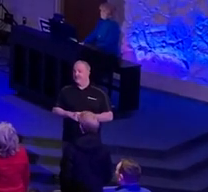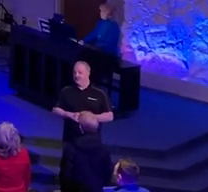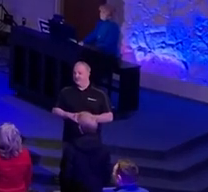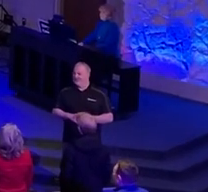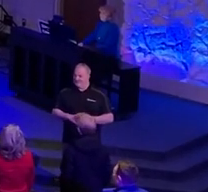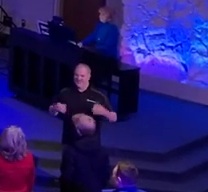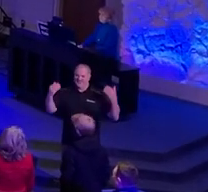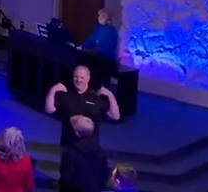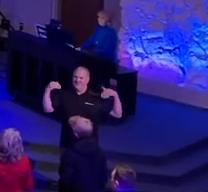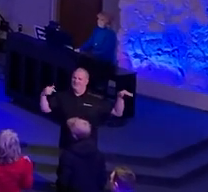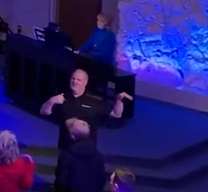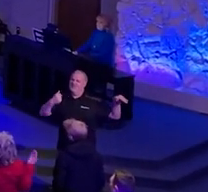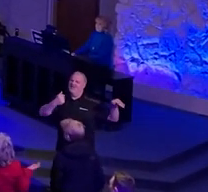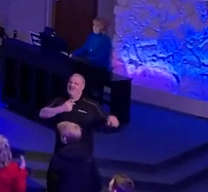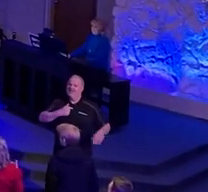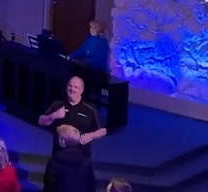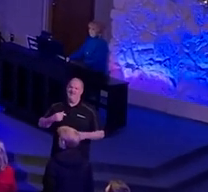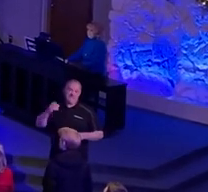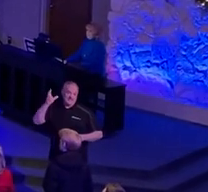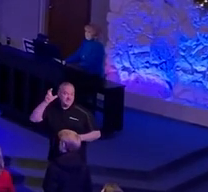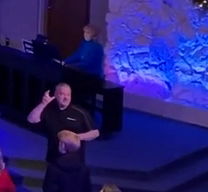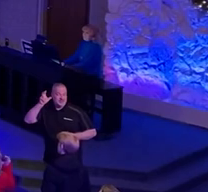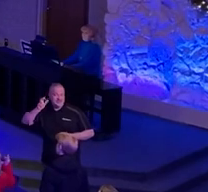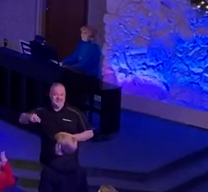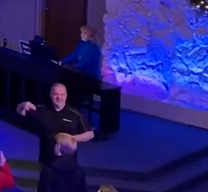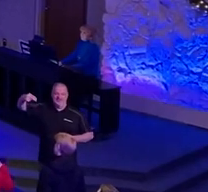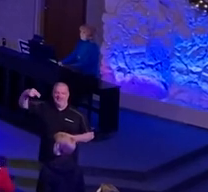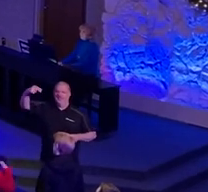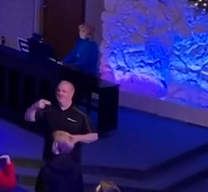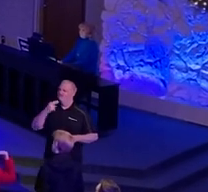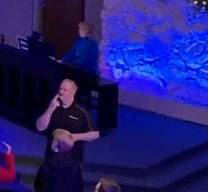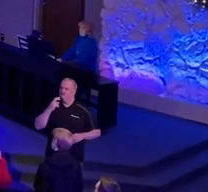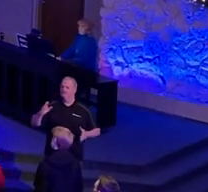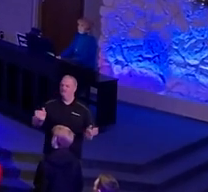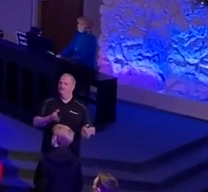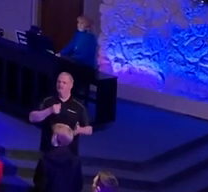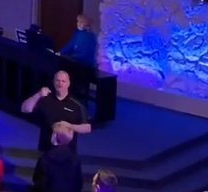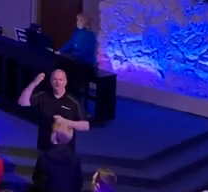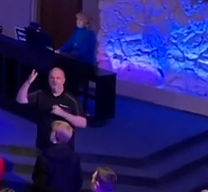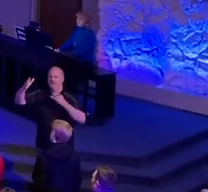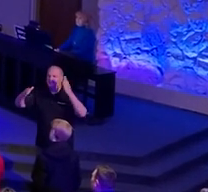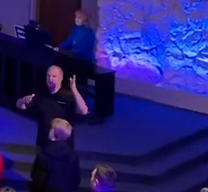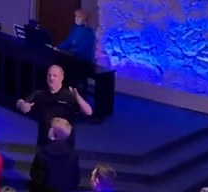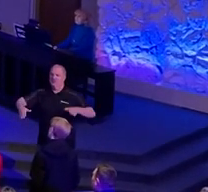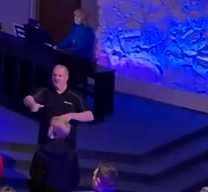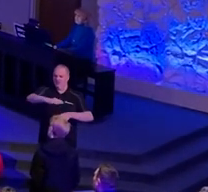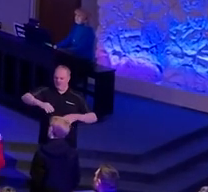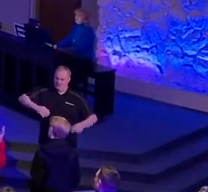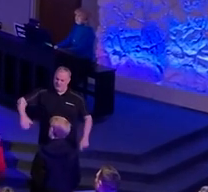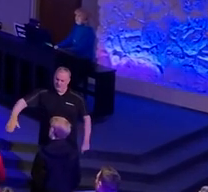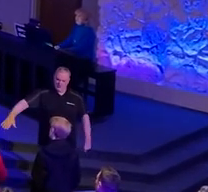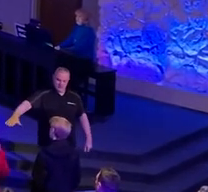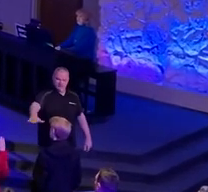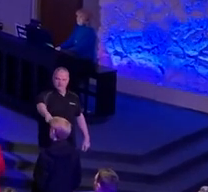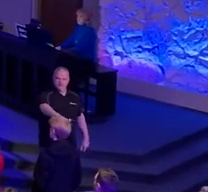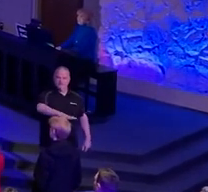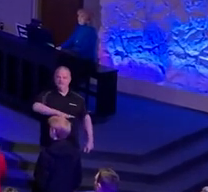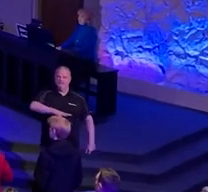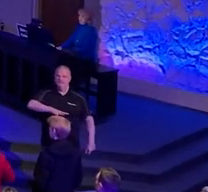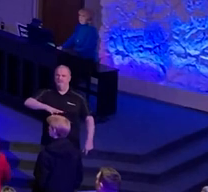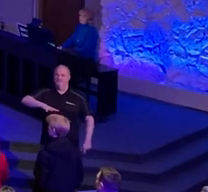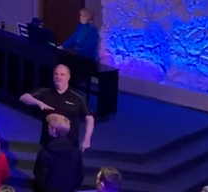Angels, we have heard our mind, sweetly singing o'er